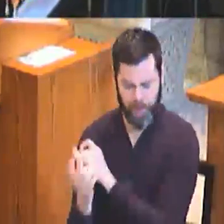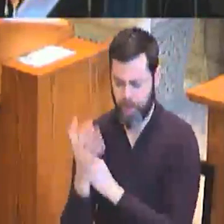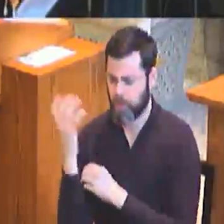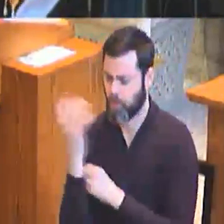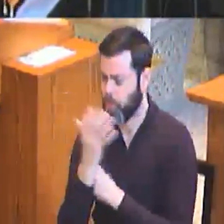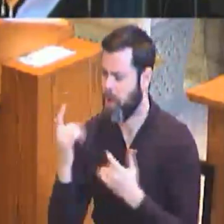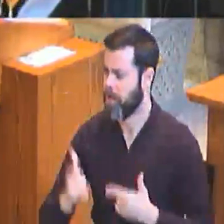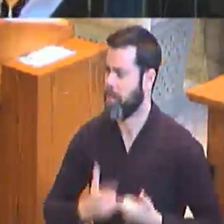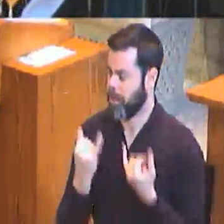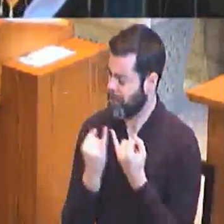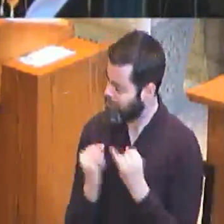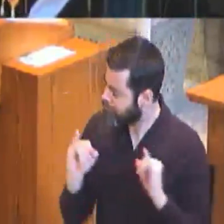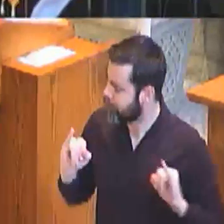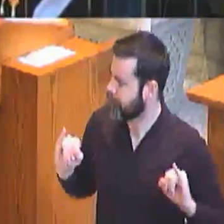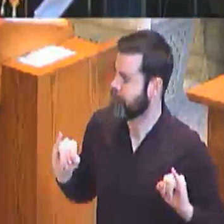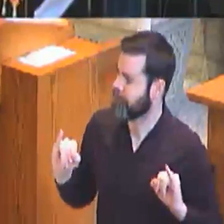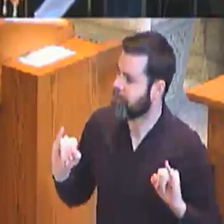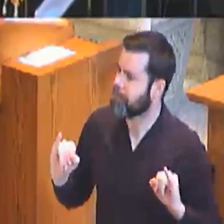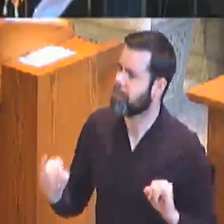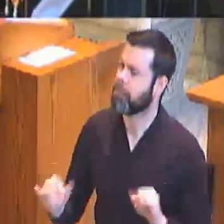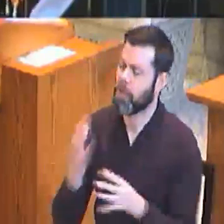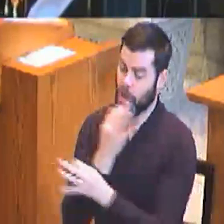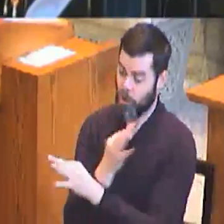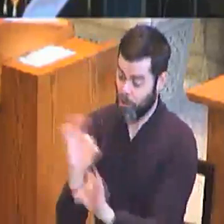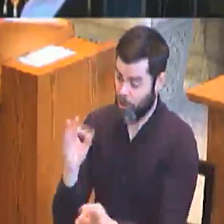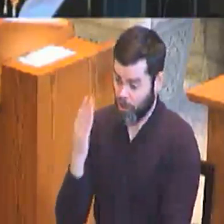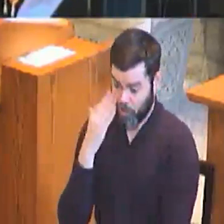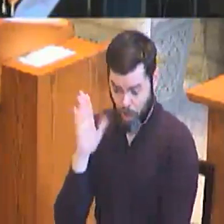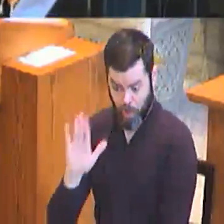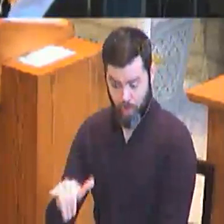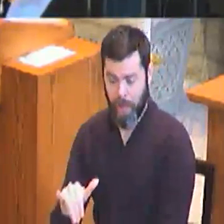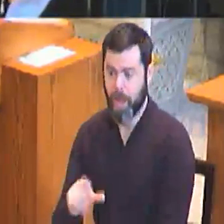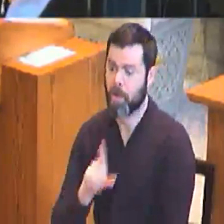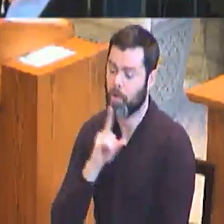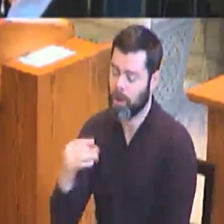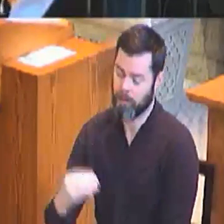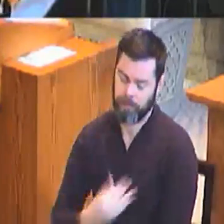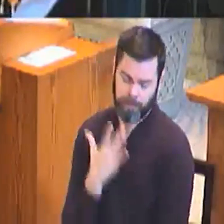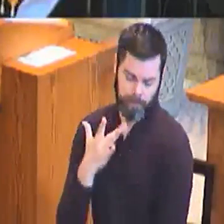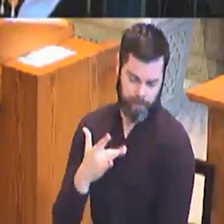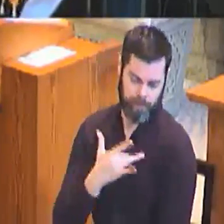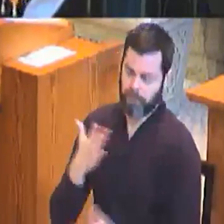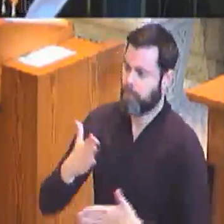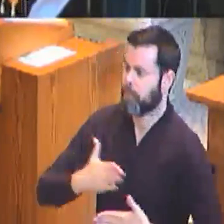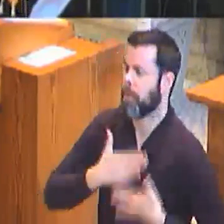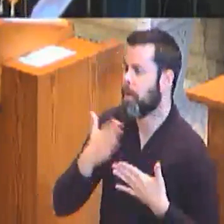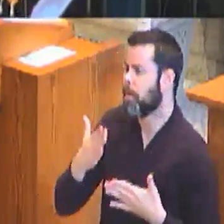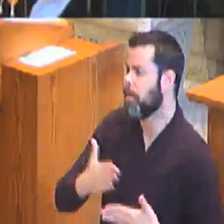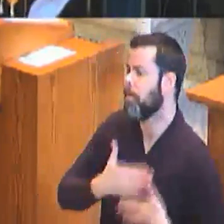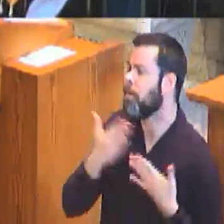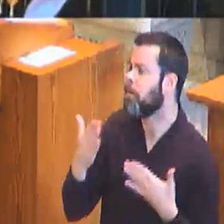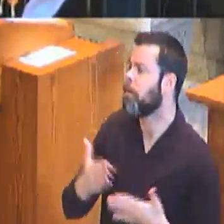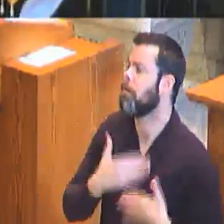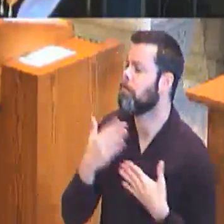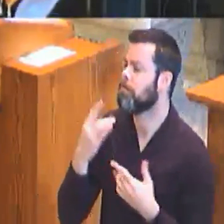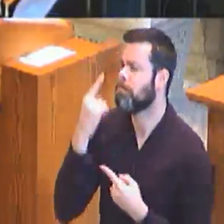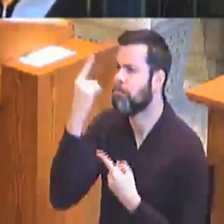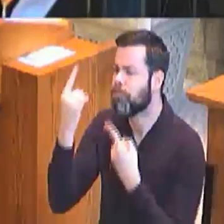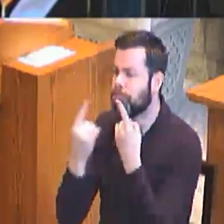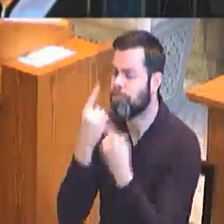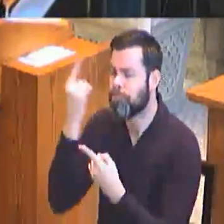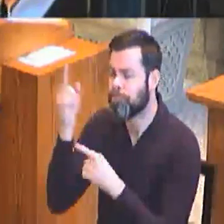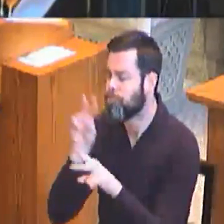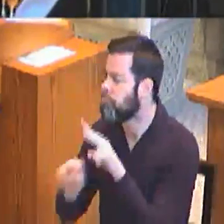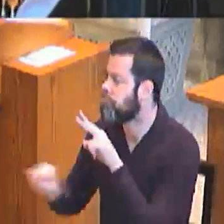so independently. Freedom, you see, it's got our hearts singing so joyfully. Just look above, you know it